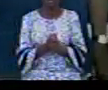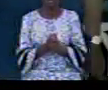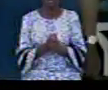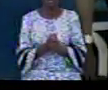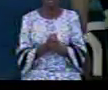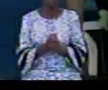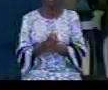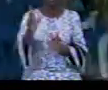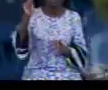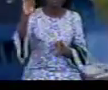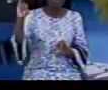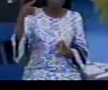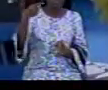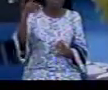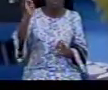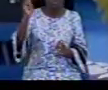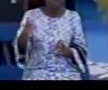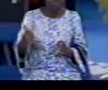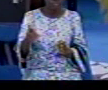Niger State, are you there?